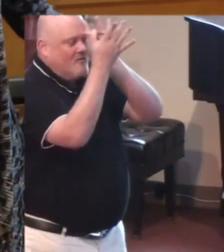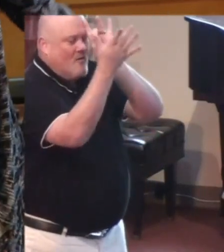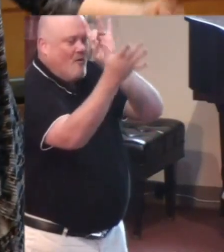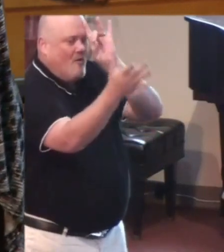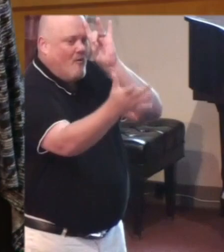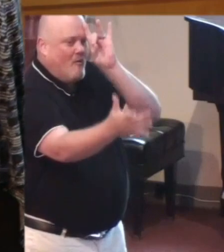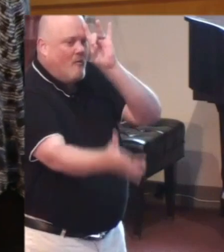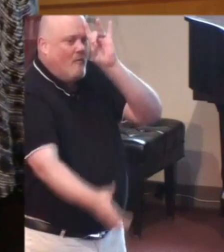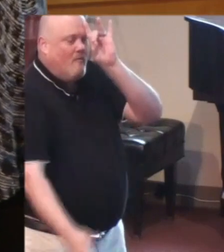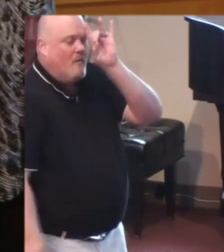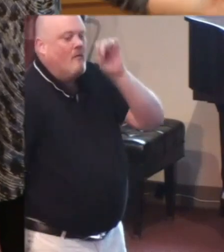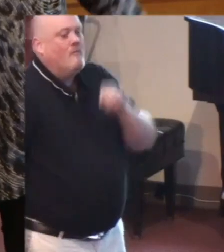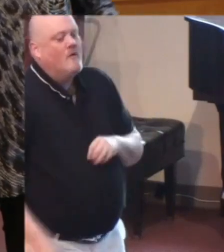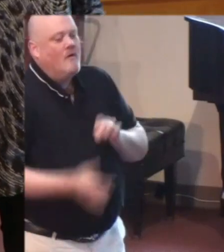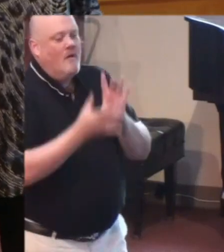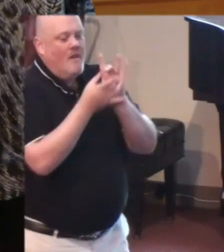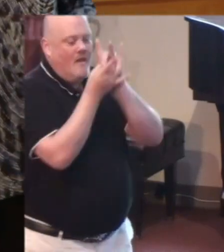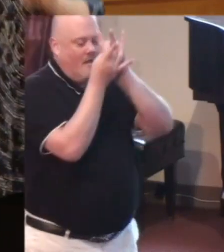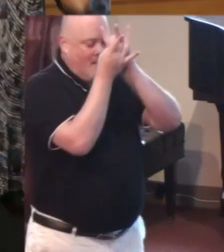Let go.